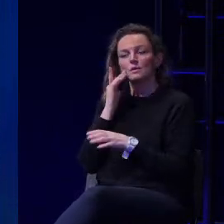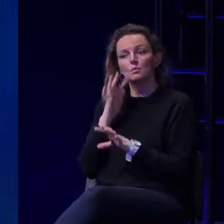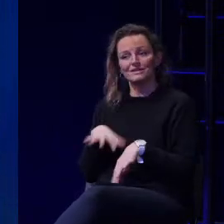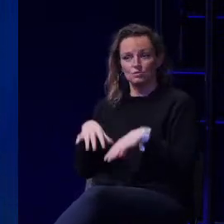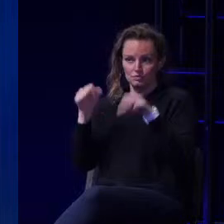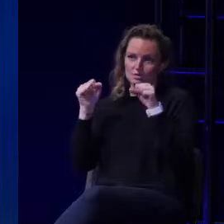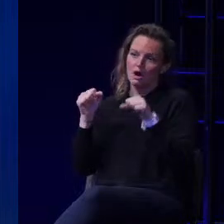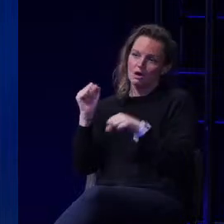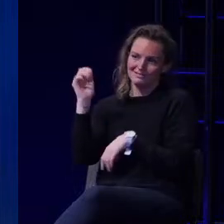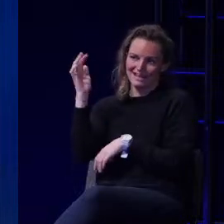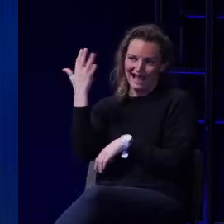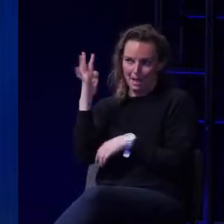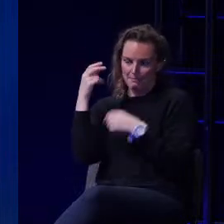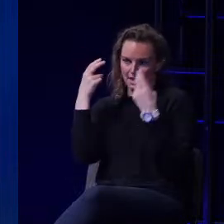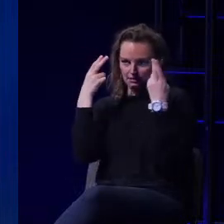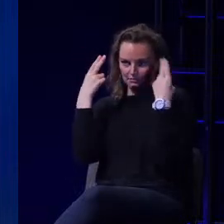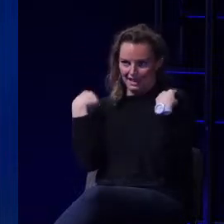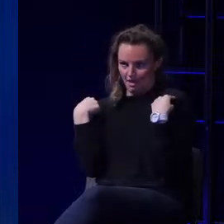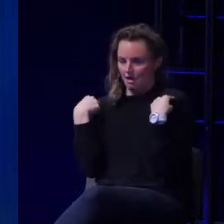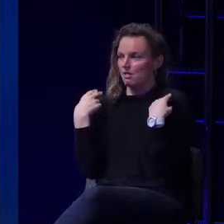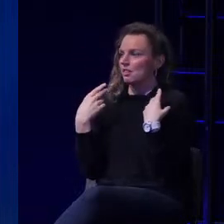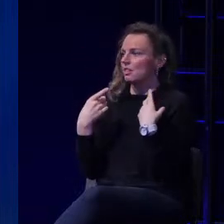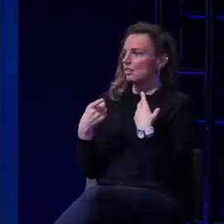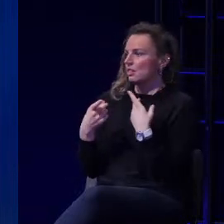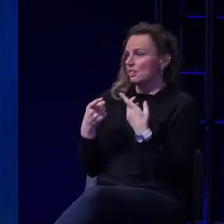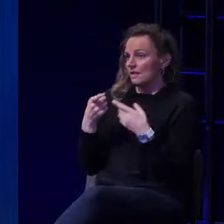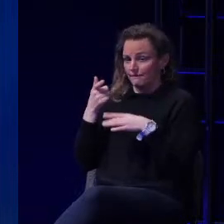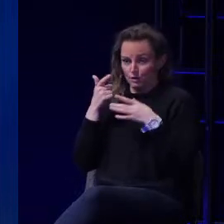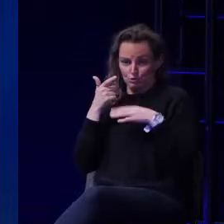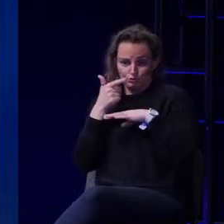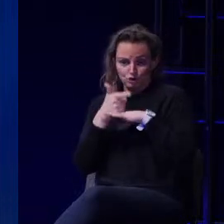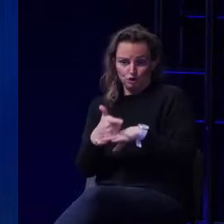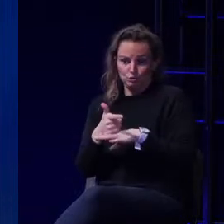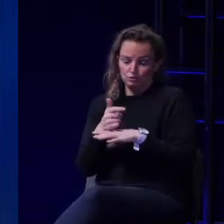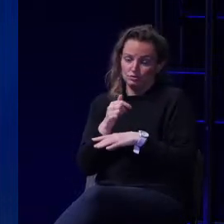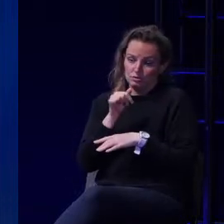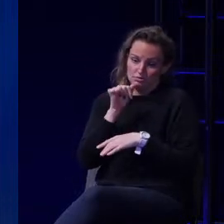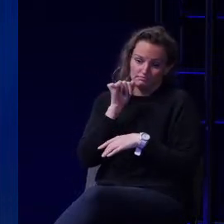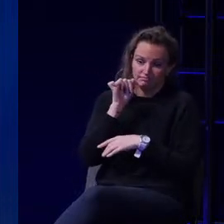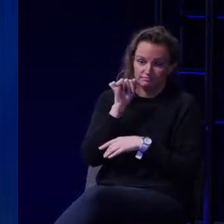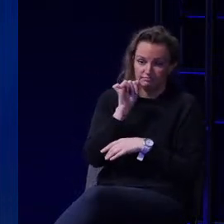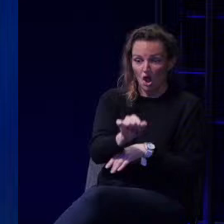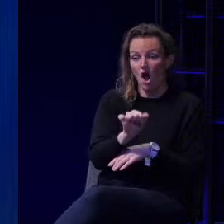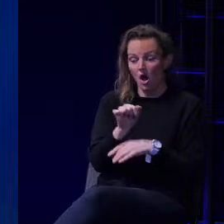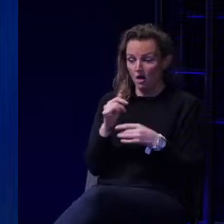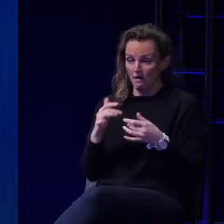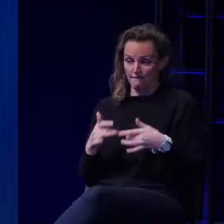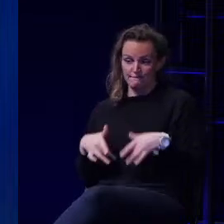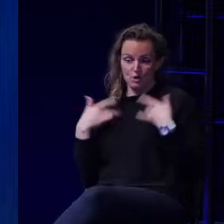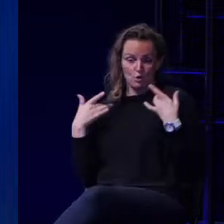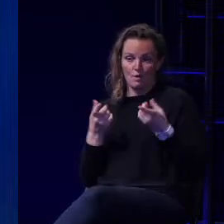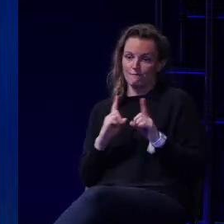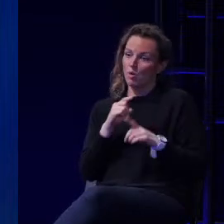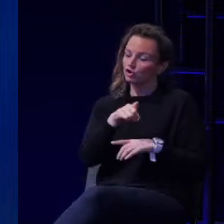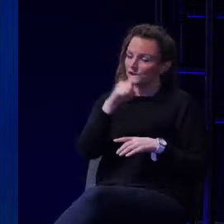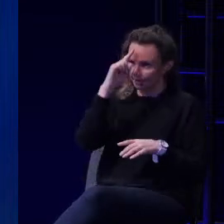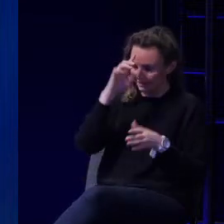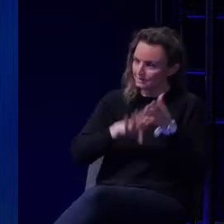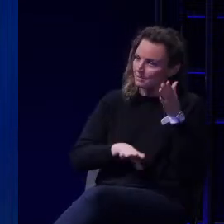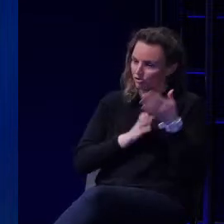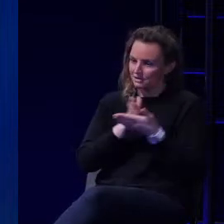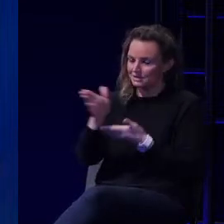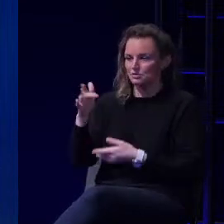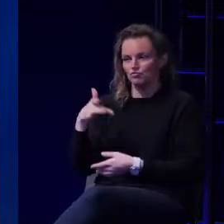you only shoot June and her point of view and what she experiences, then you've shot the scene. Because that is how they sort of make